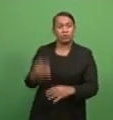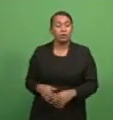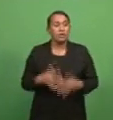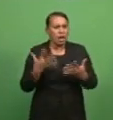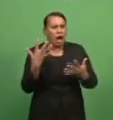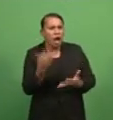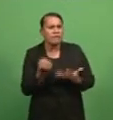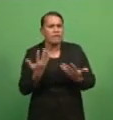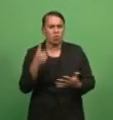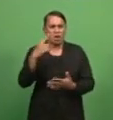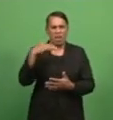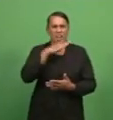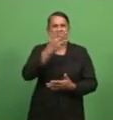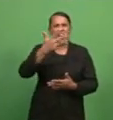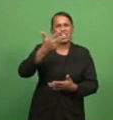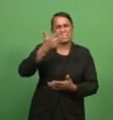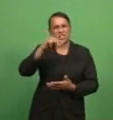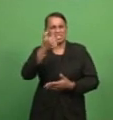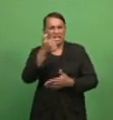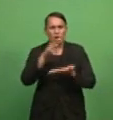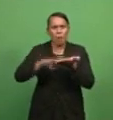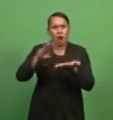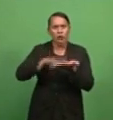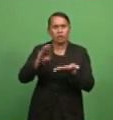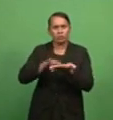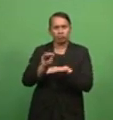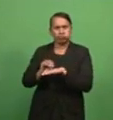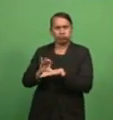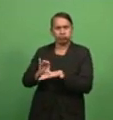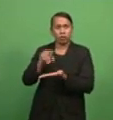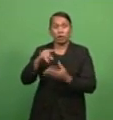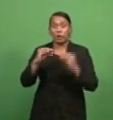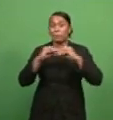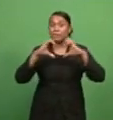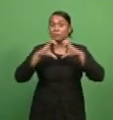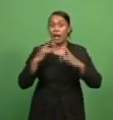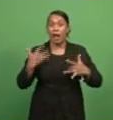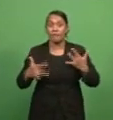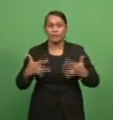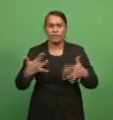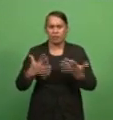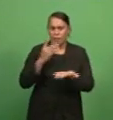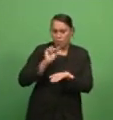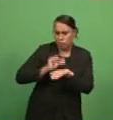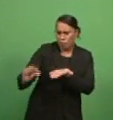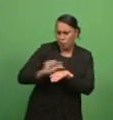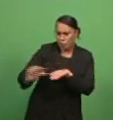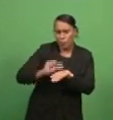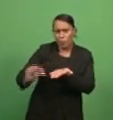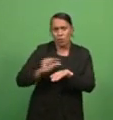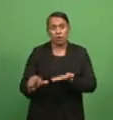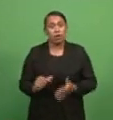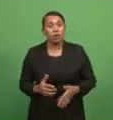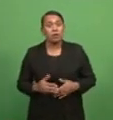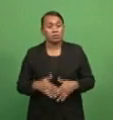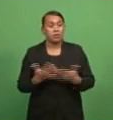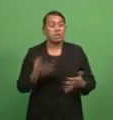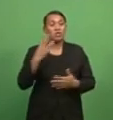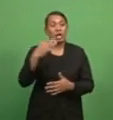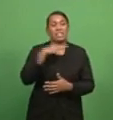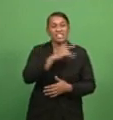$196 million. The BSP Life investment portfolio was $765 million as at 31st December